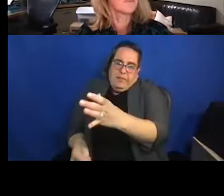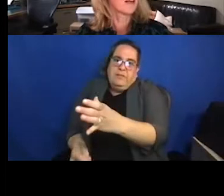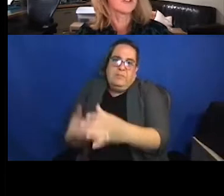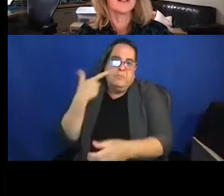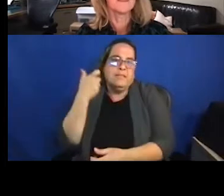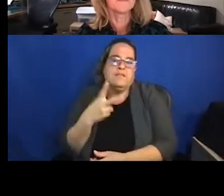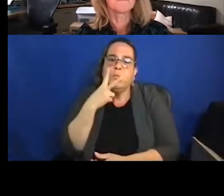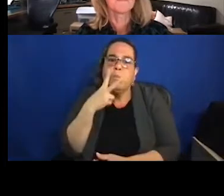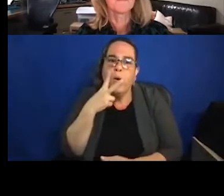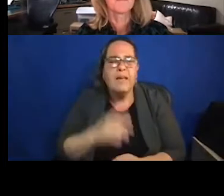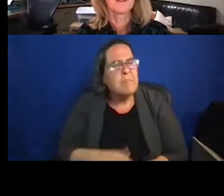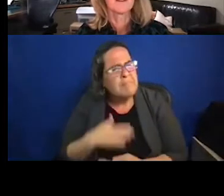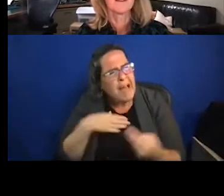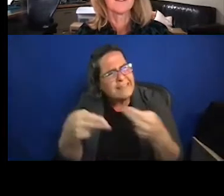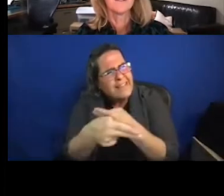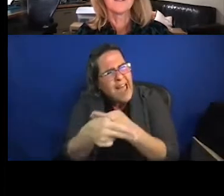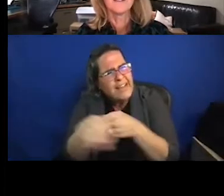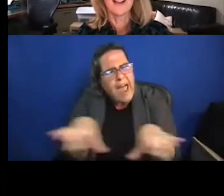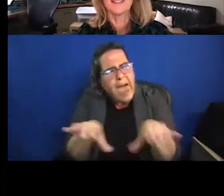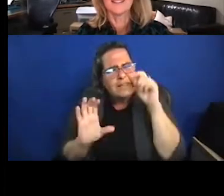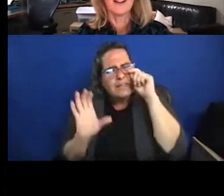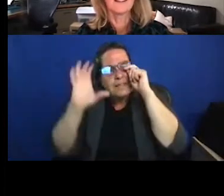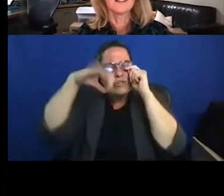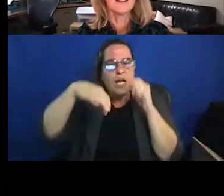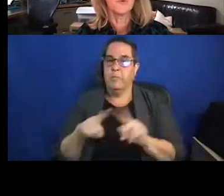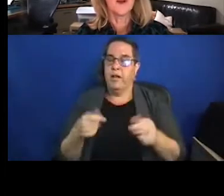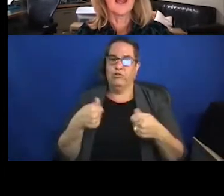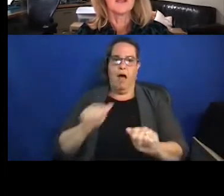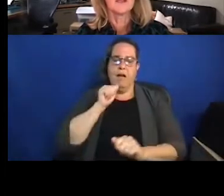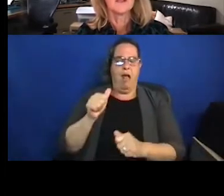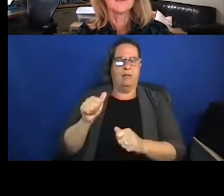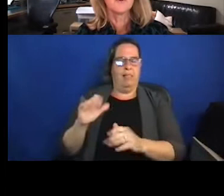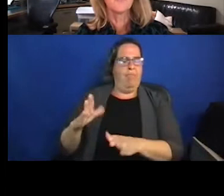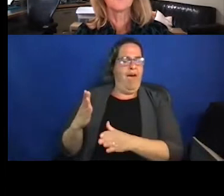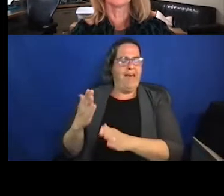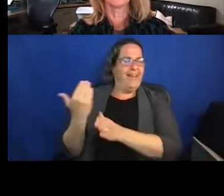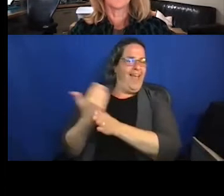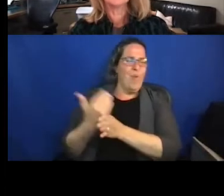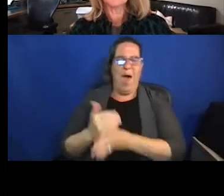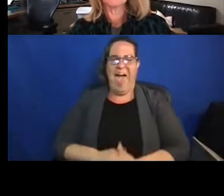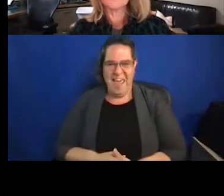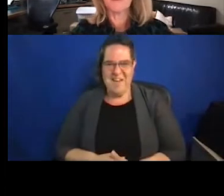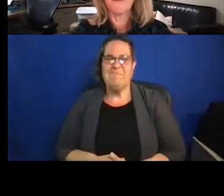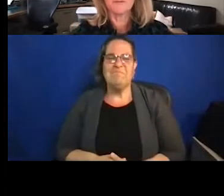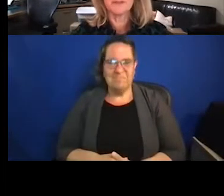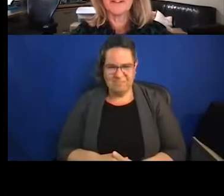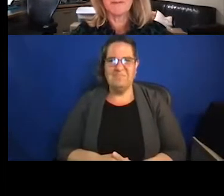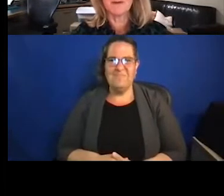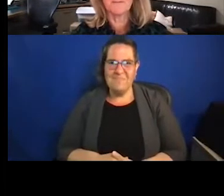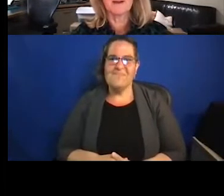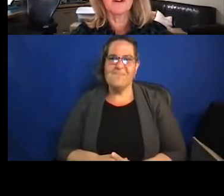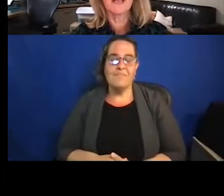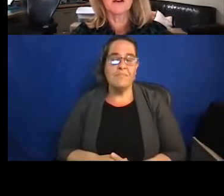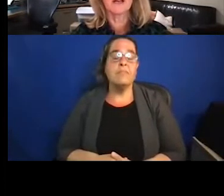advancing, but I'll try to not let that get in the way. So unlike what's often believed